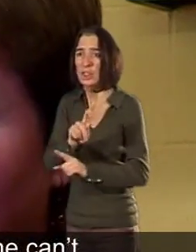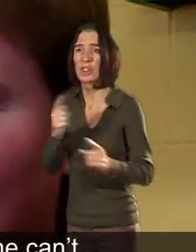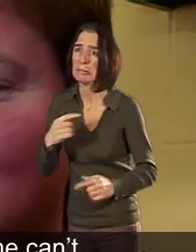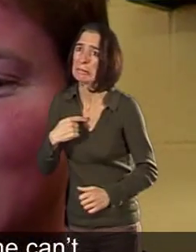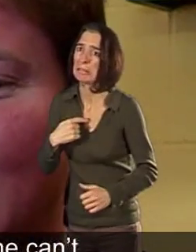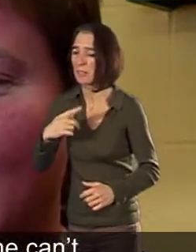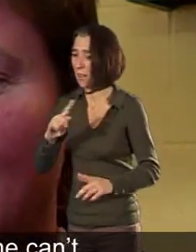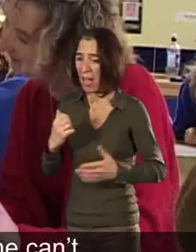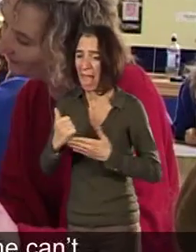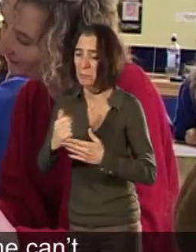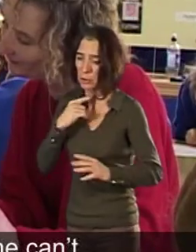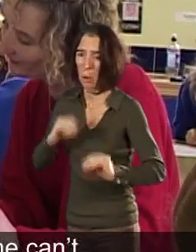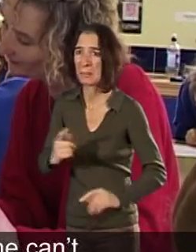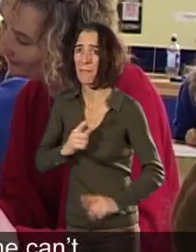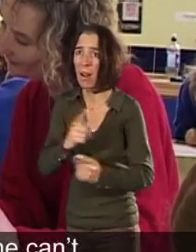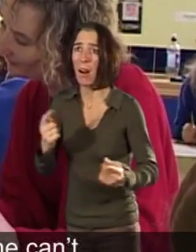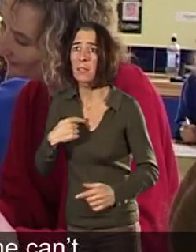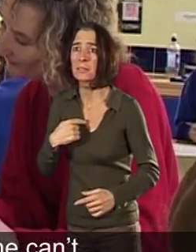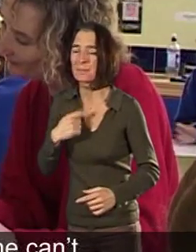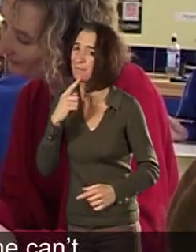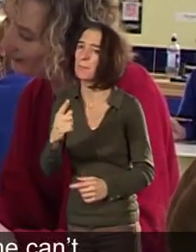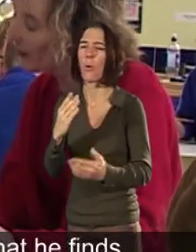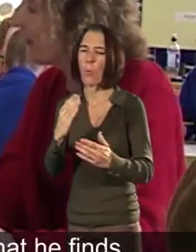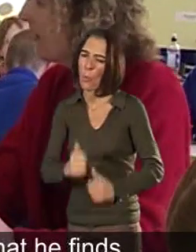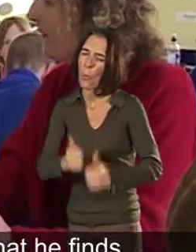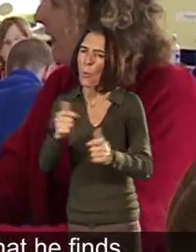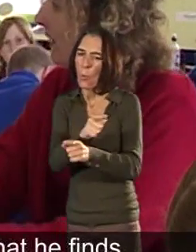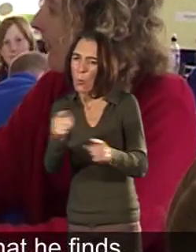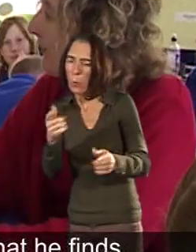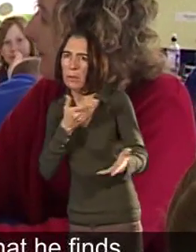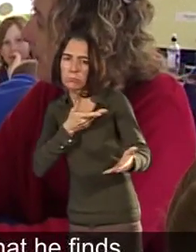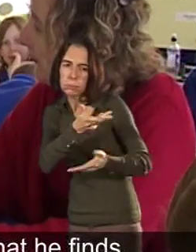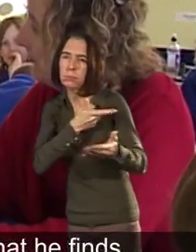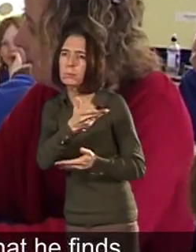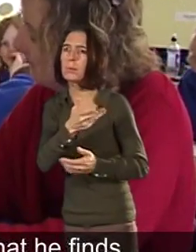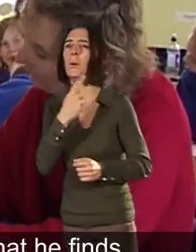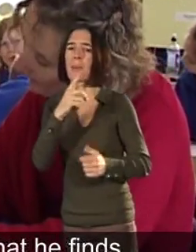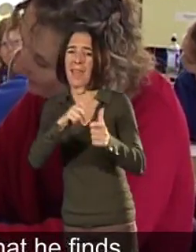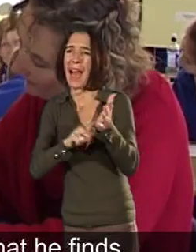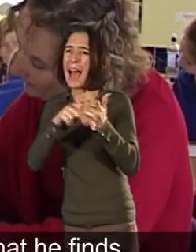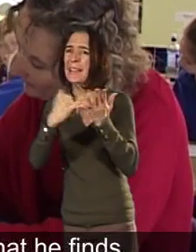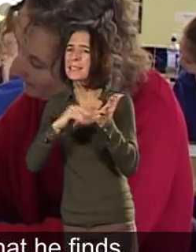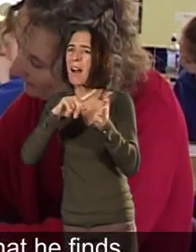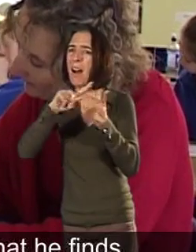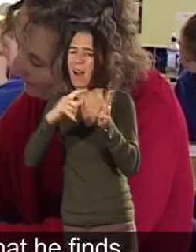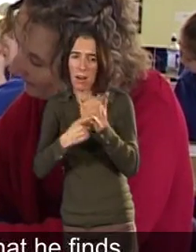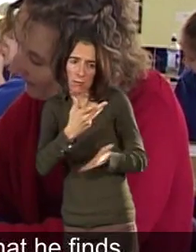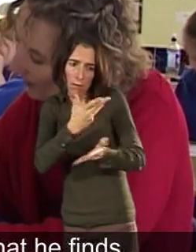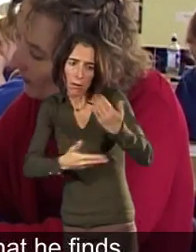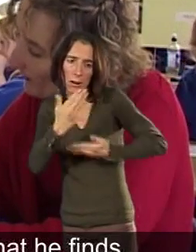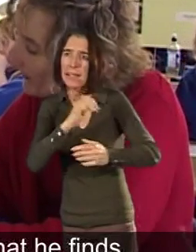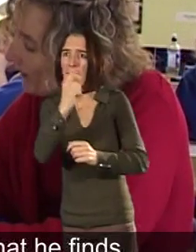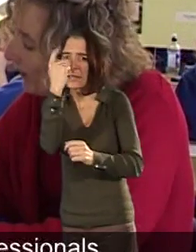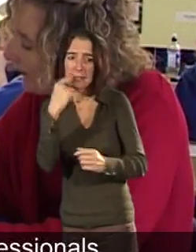things that he can't help doing. They've been incredibly good at talking to Alistair about the things that he finds helpful, bringing my ideas